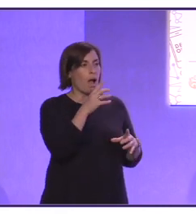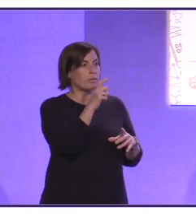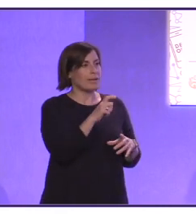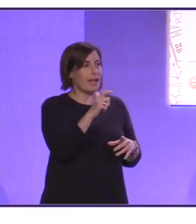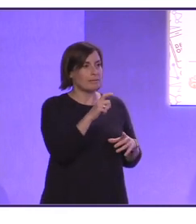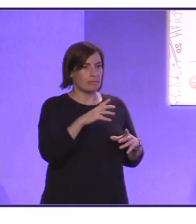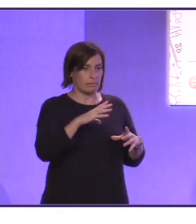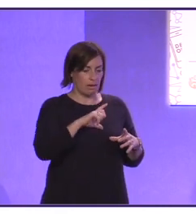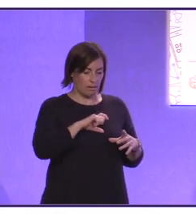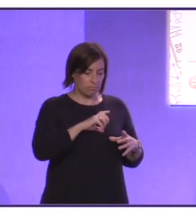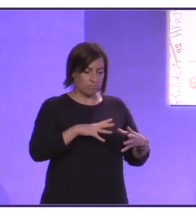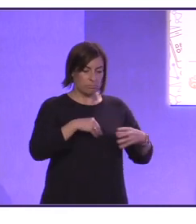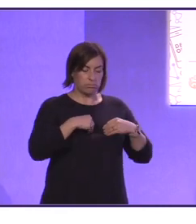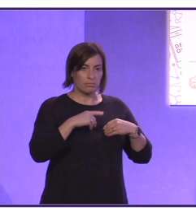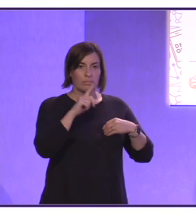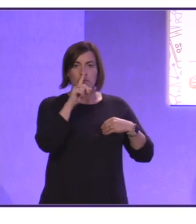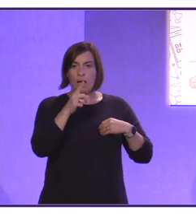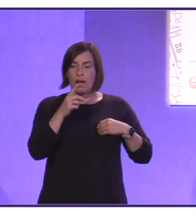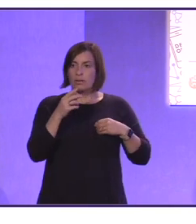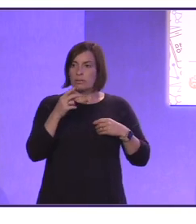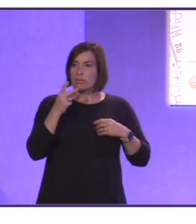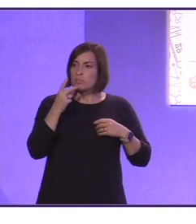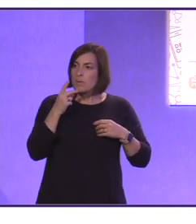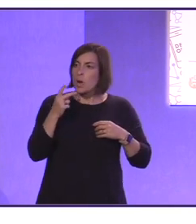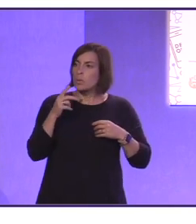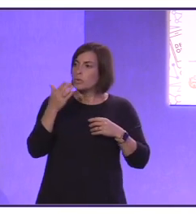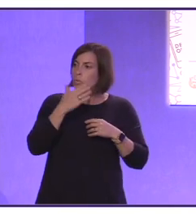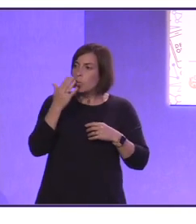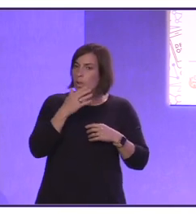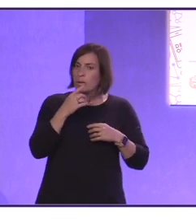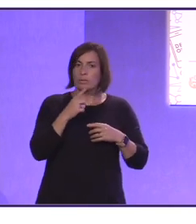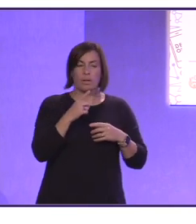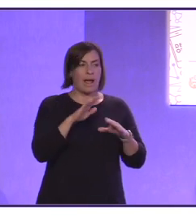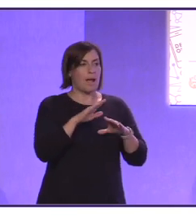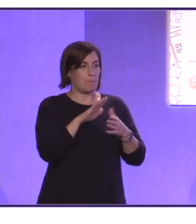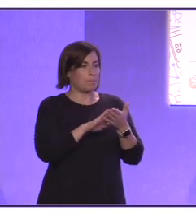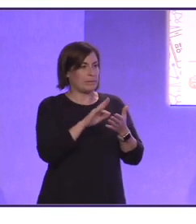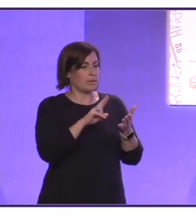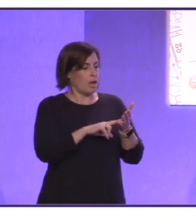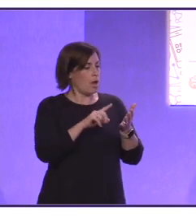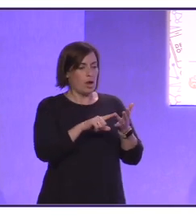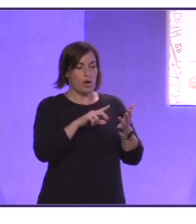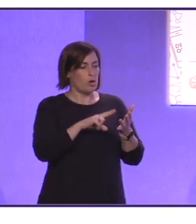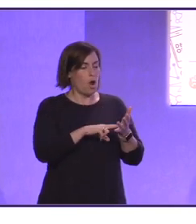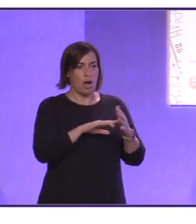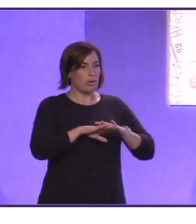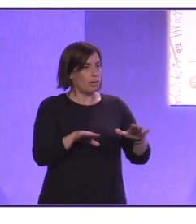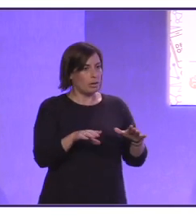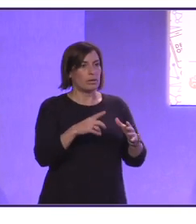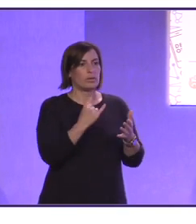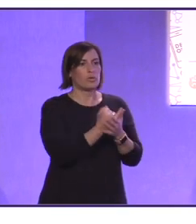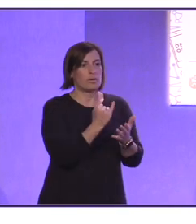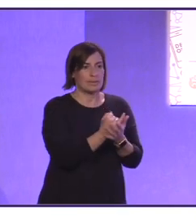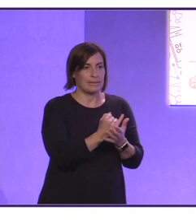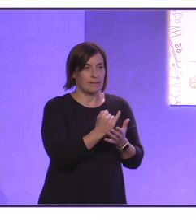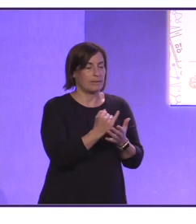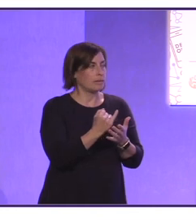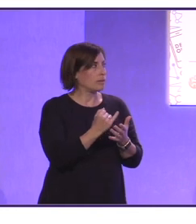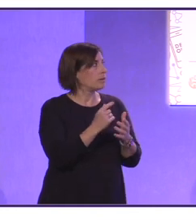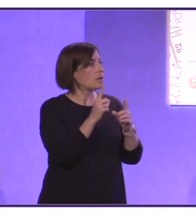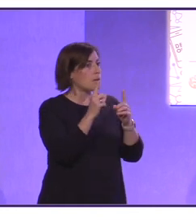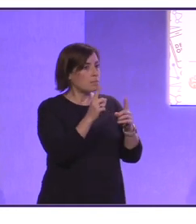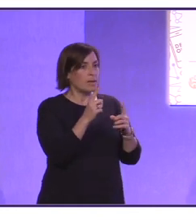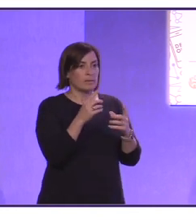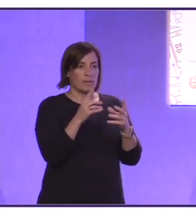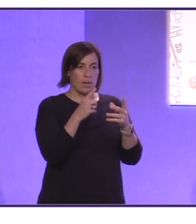sell. It's a great word to use. But when we actually get down to what the consequences are, based on our needs,